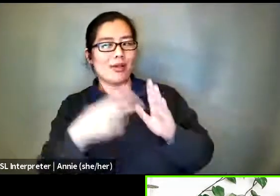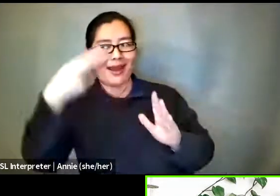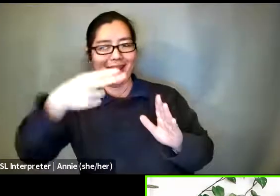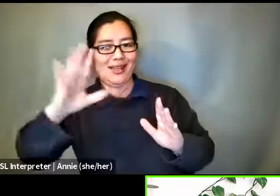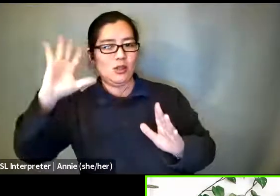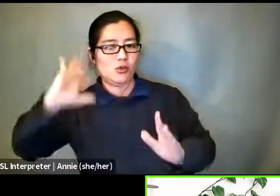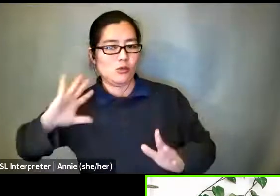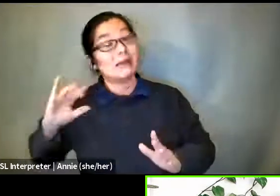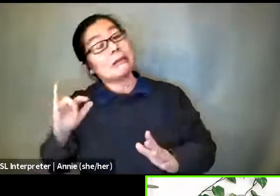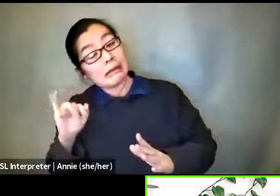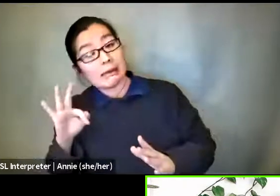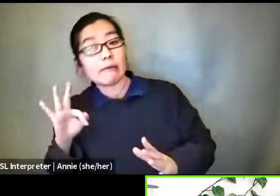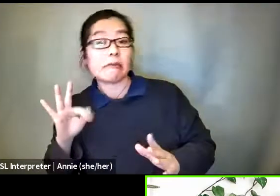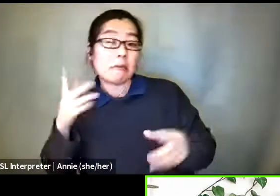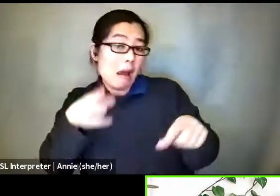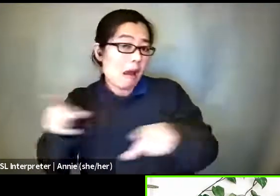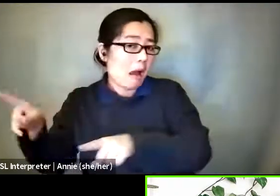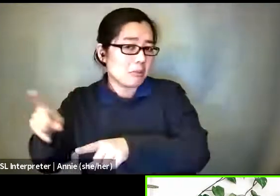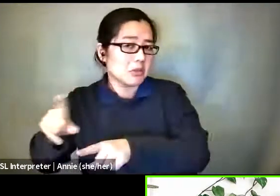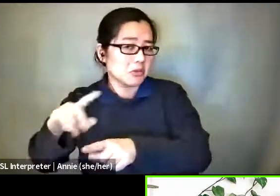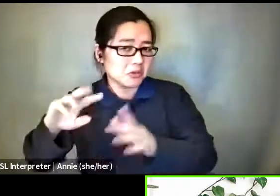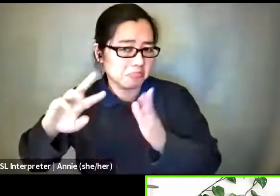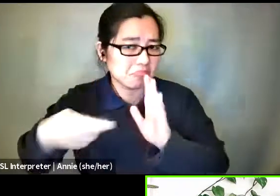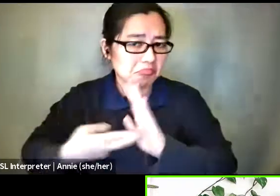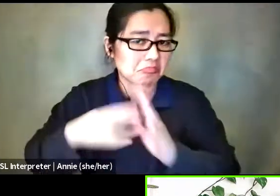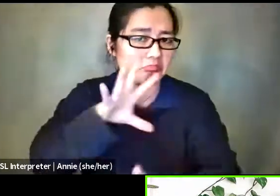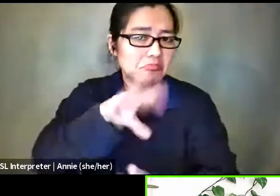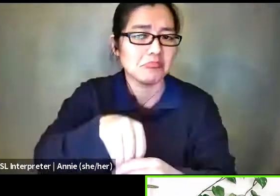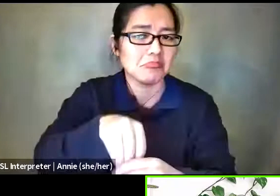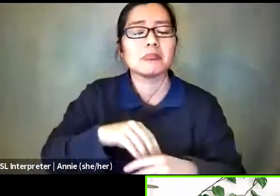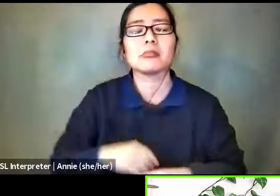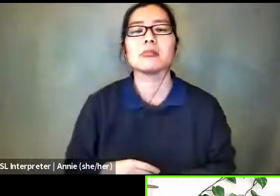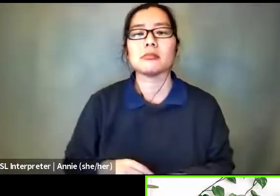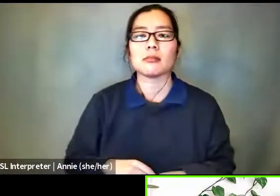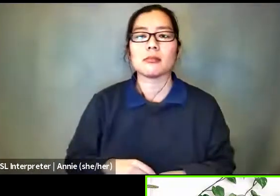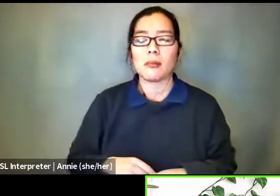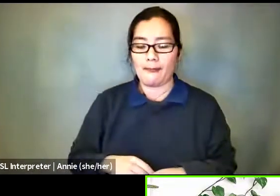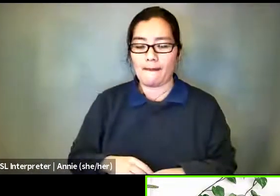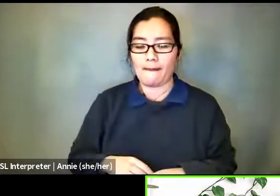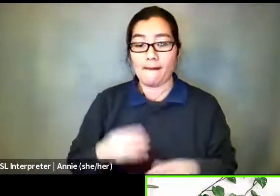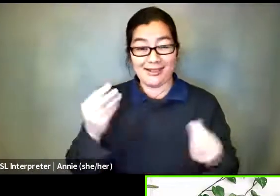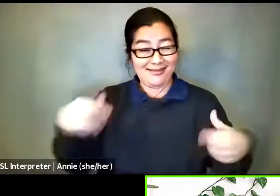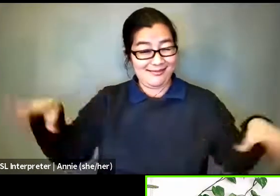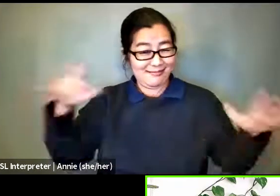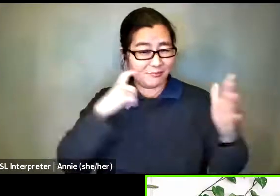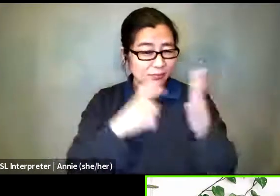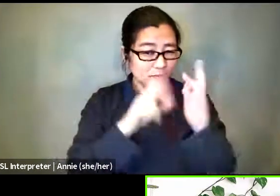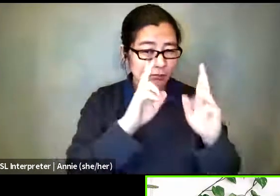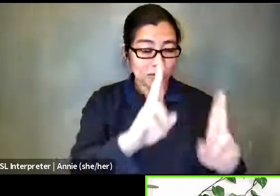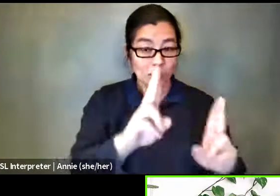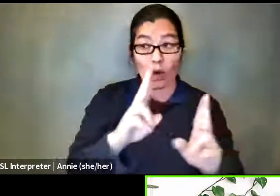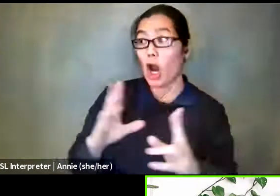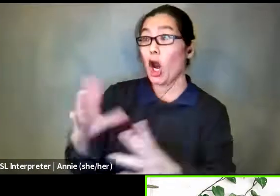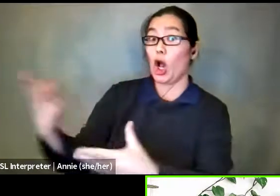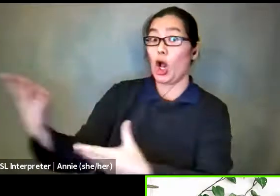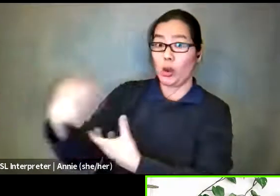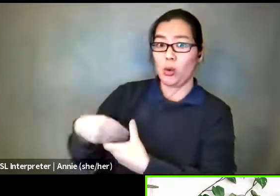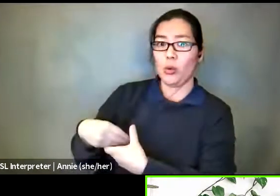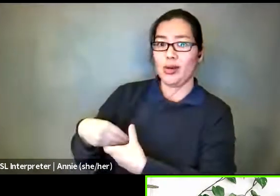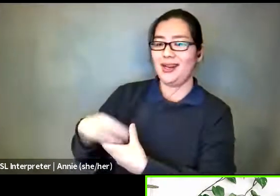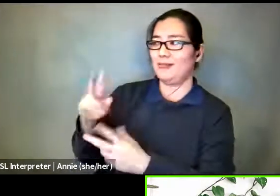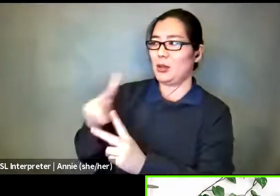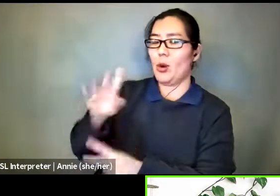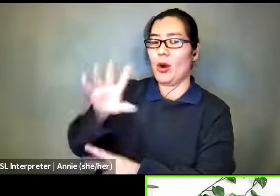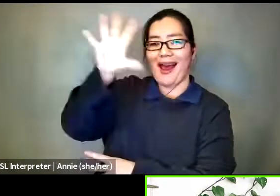one. And primarily, this land acknowledgement, and including folks of African descent, is to undo some of these lies